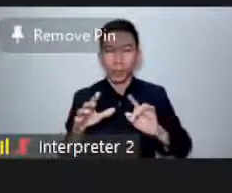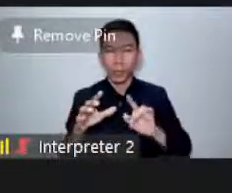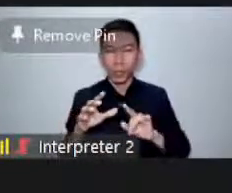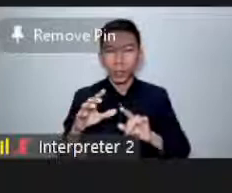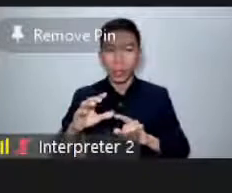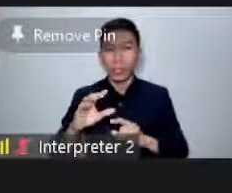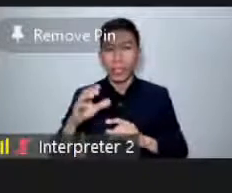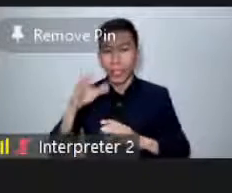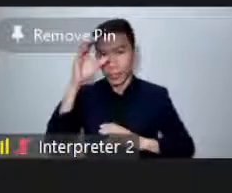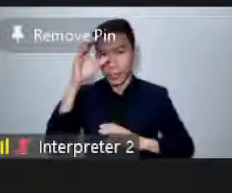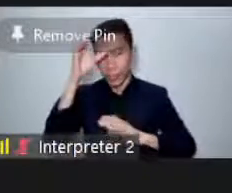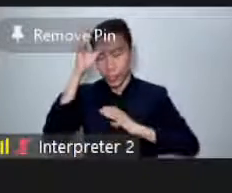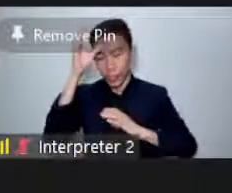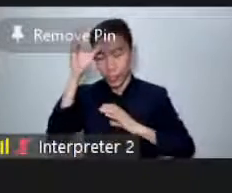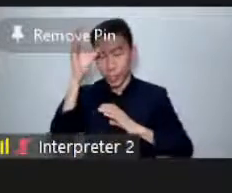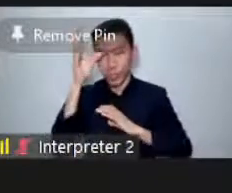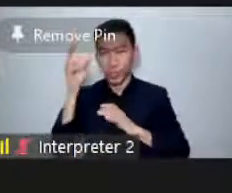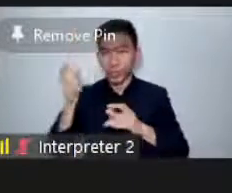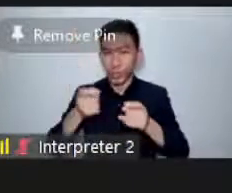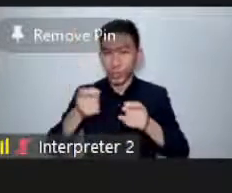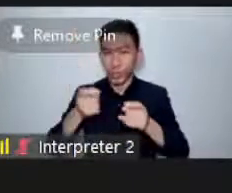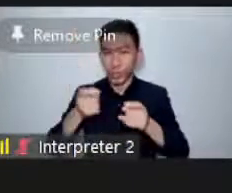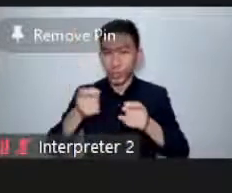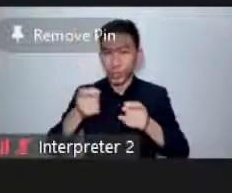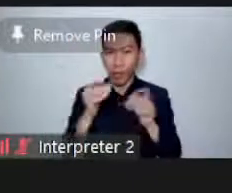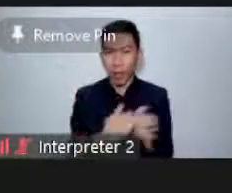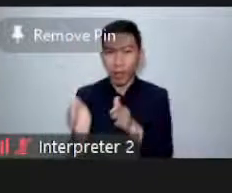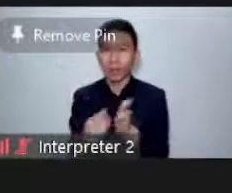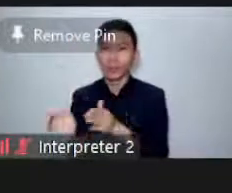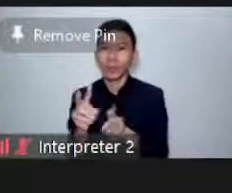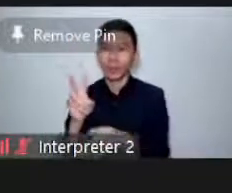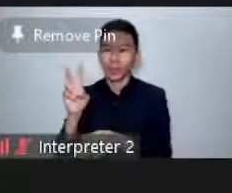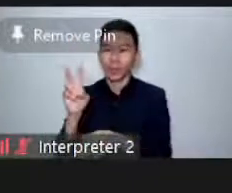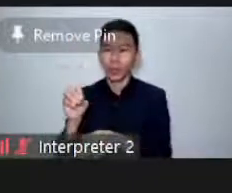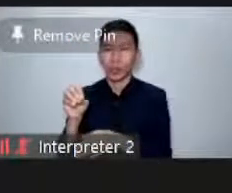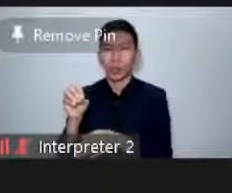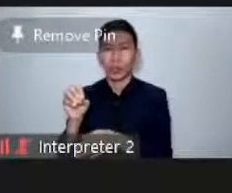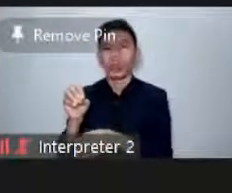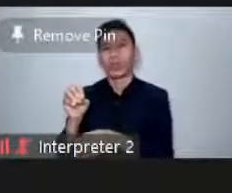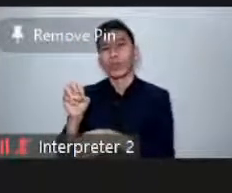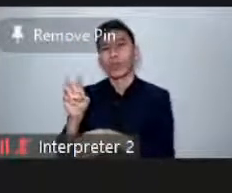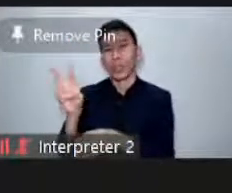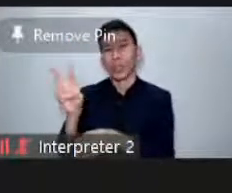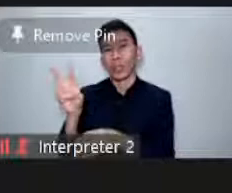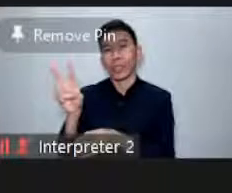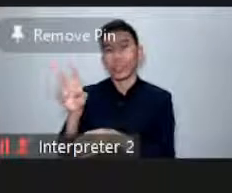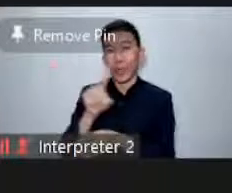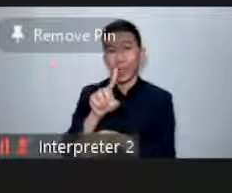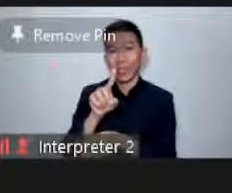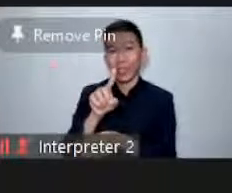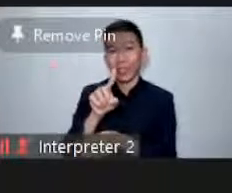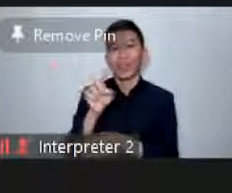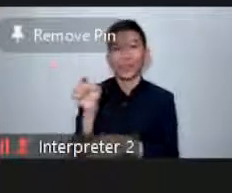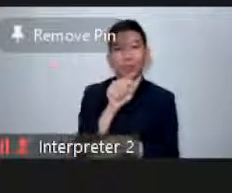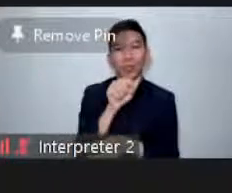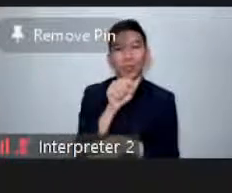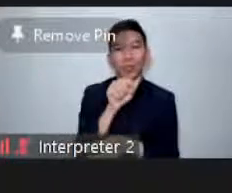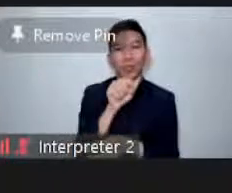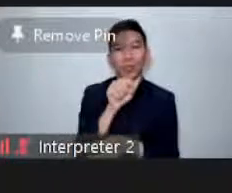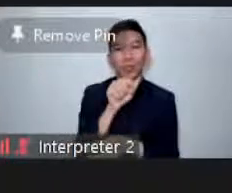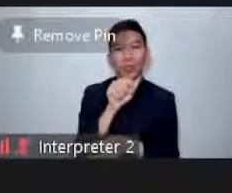2021 to 2030, which provides the blueprint and the overall direction in the planning,